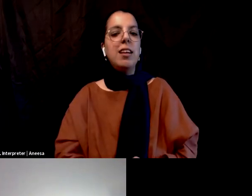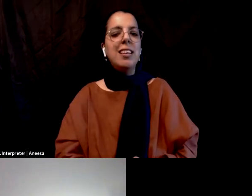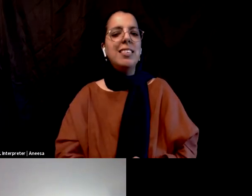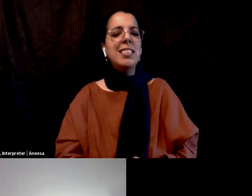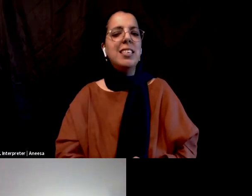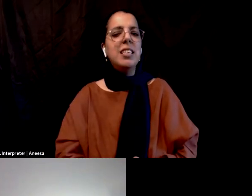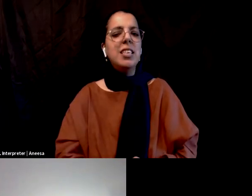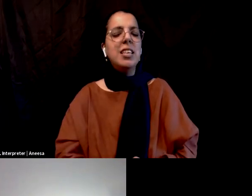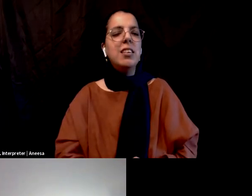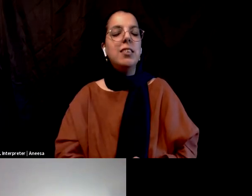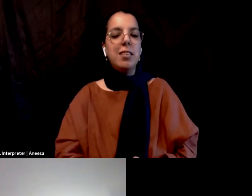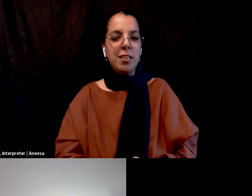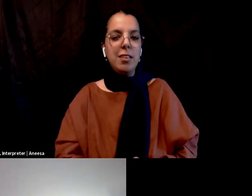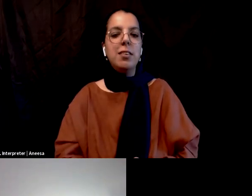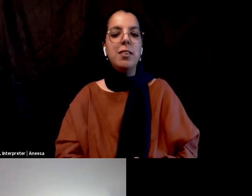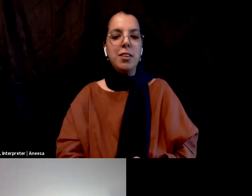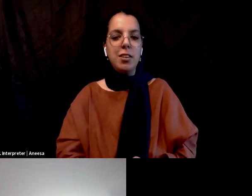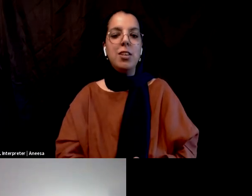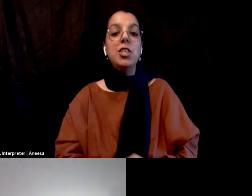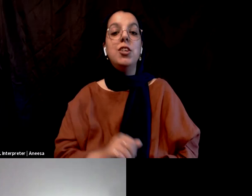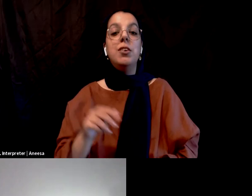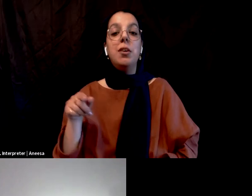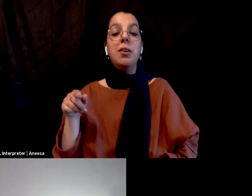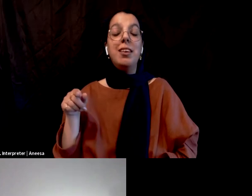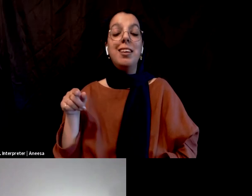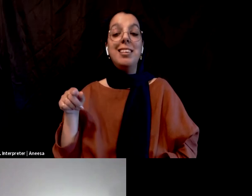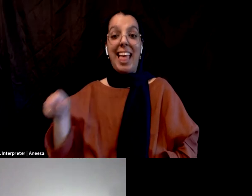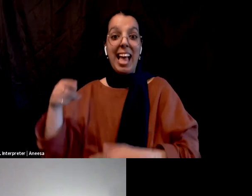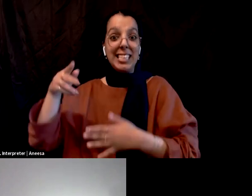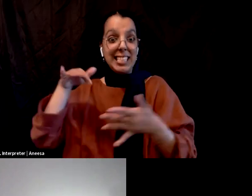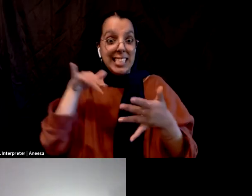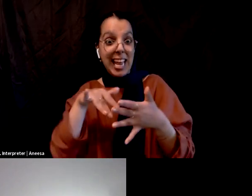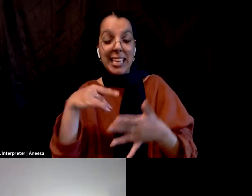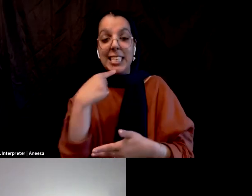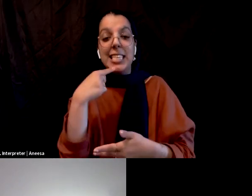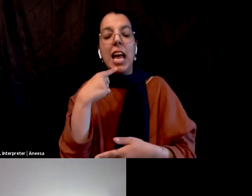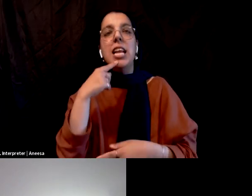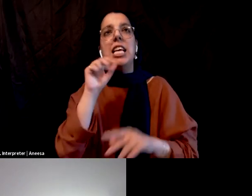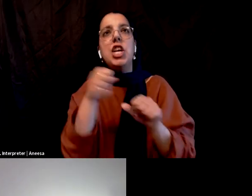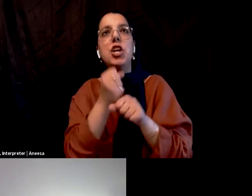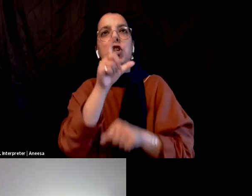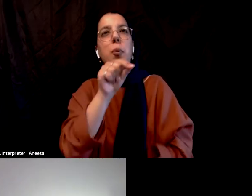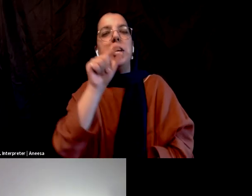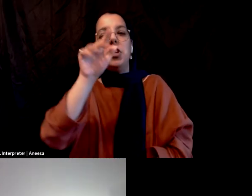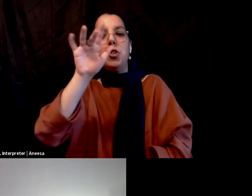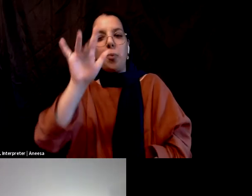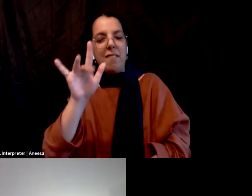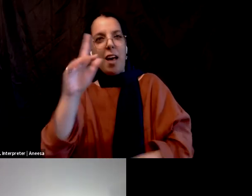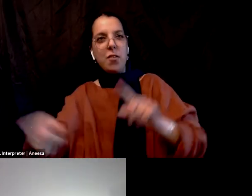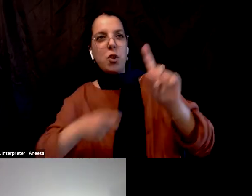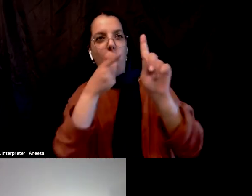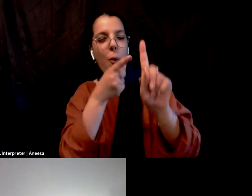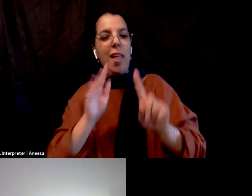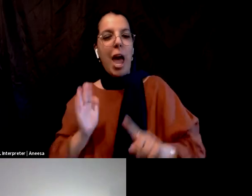2025, Jill? Yep. Wow. So by 2025, it was predicted that our people would